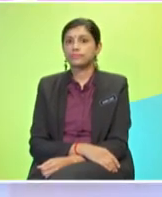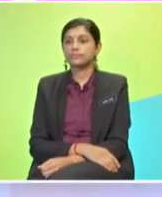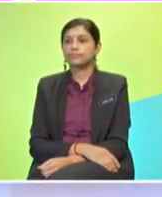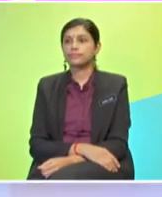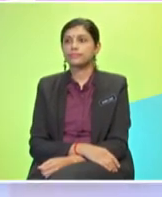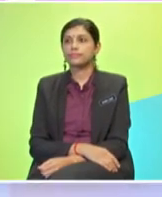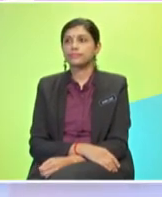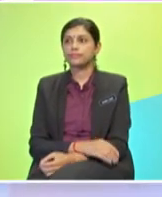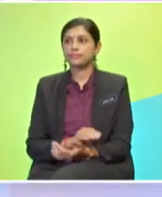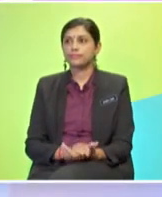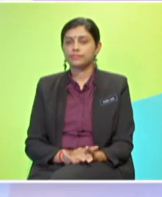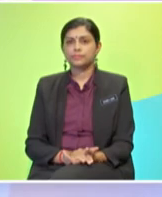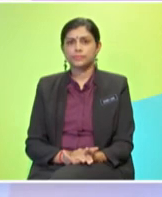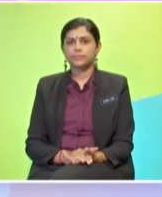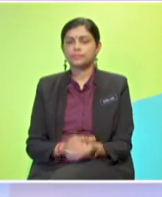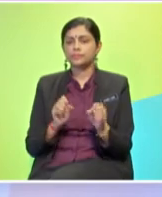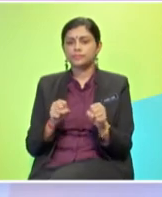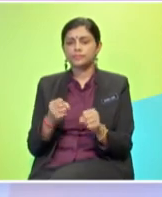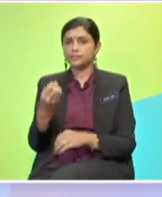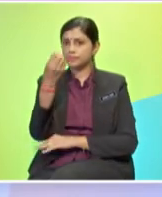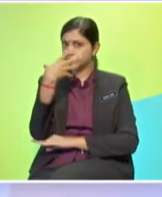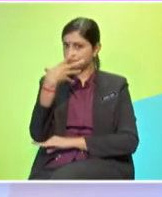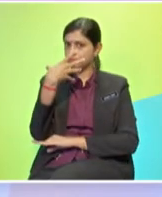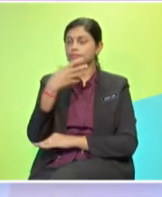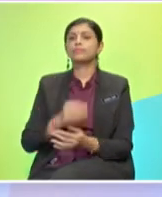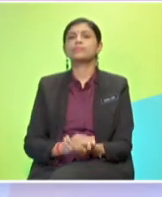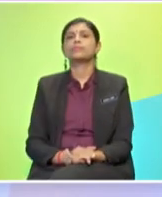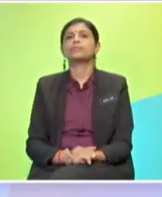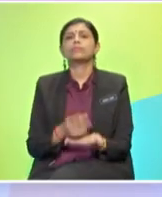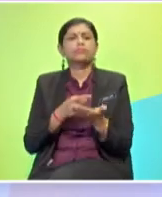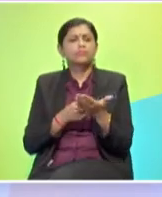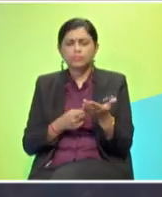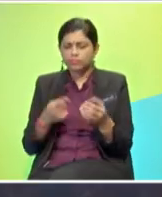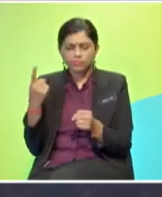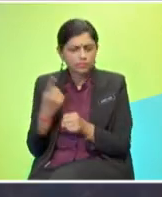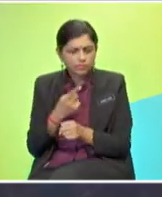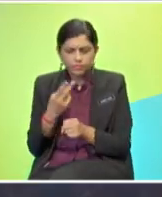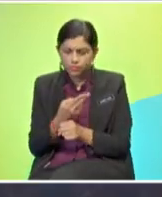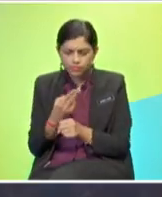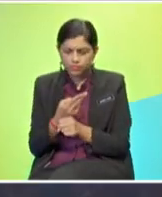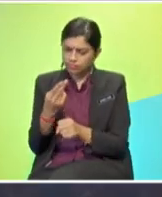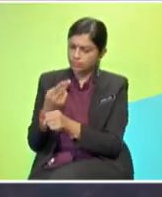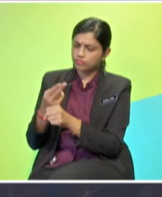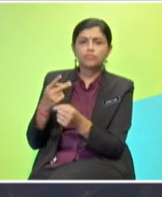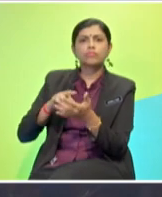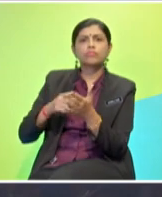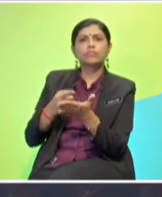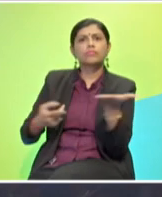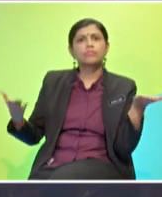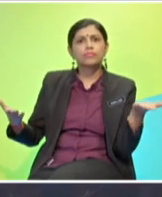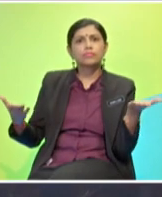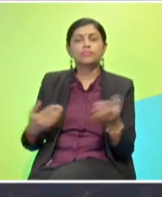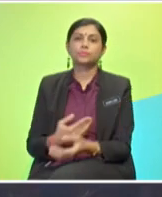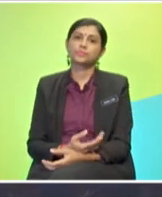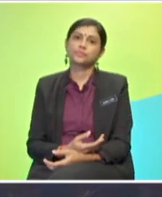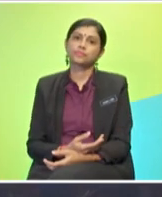can start with tell me and the people out there, what is hobby, teacher? Okay, in this episode, we are going to learn about